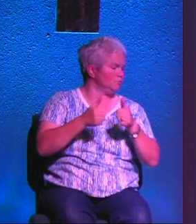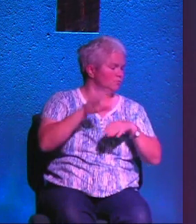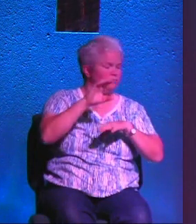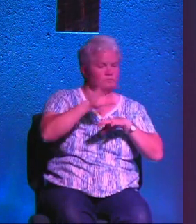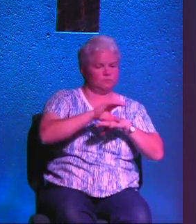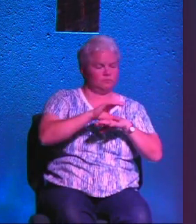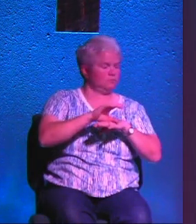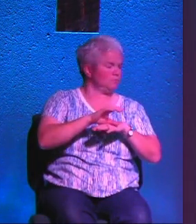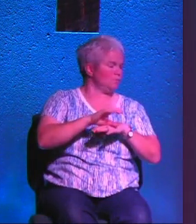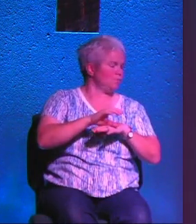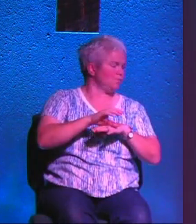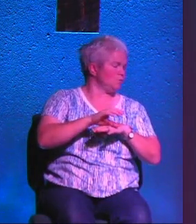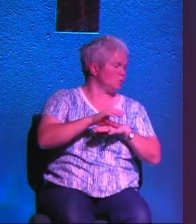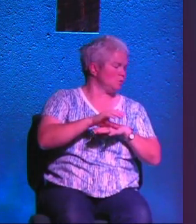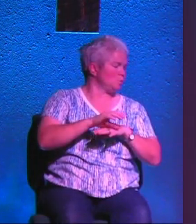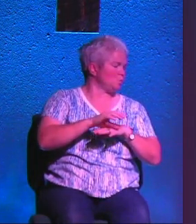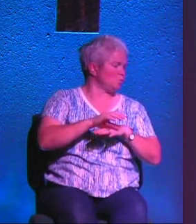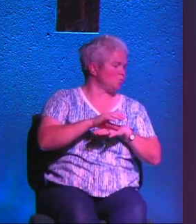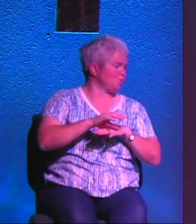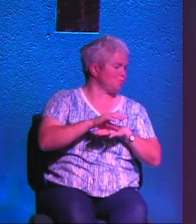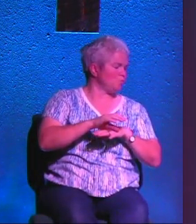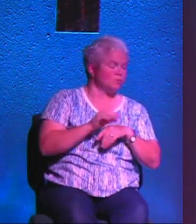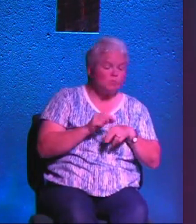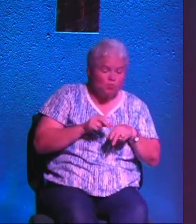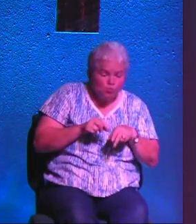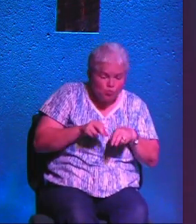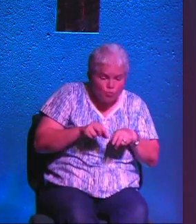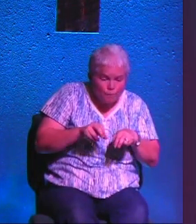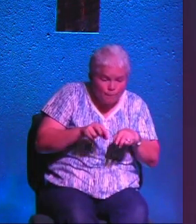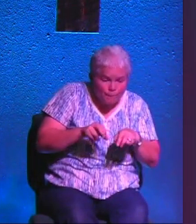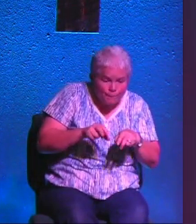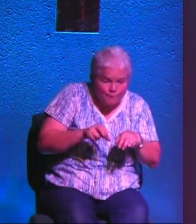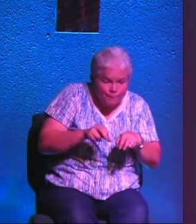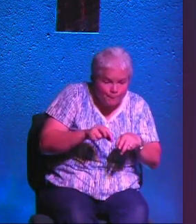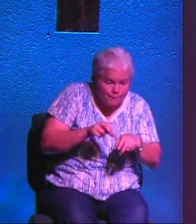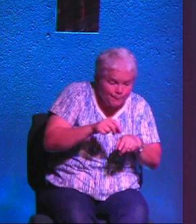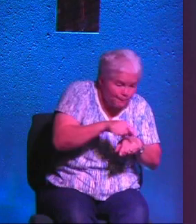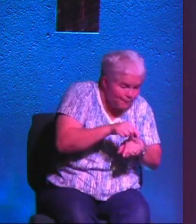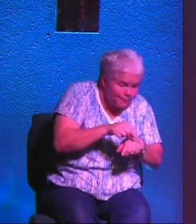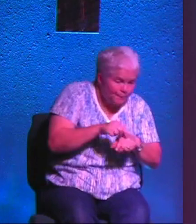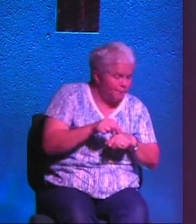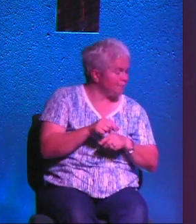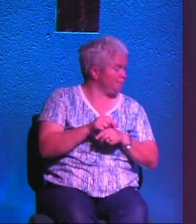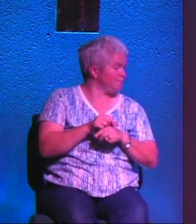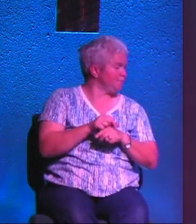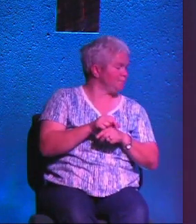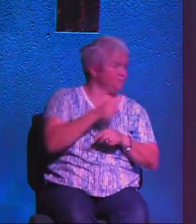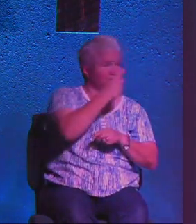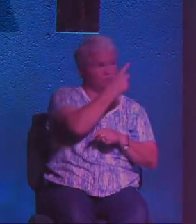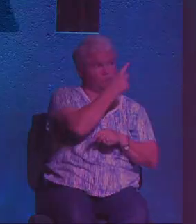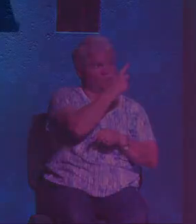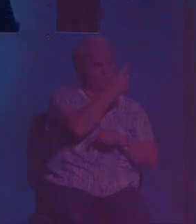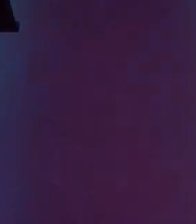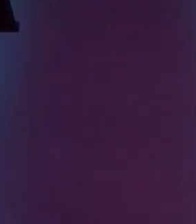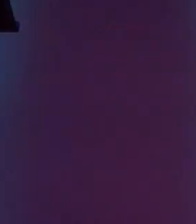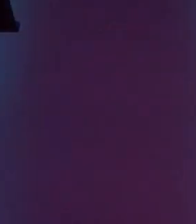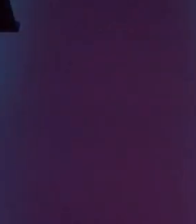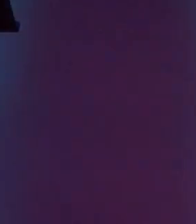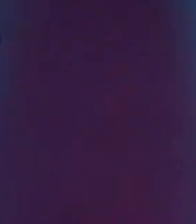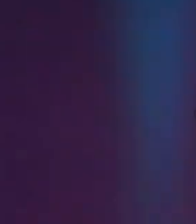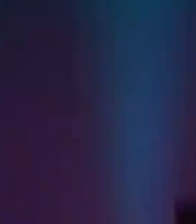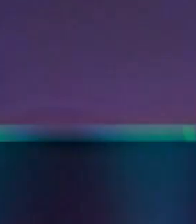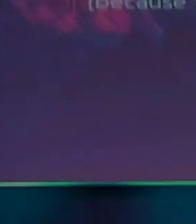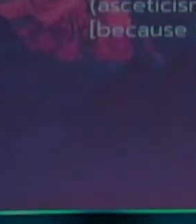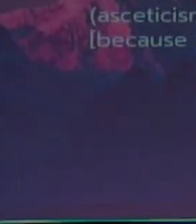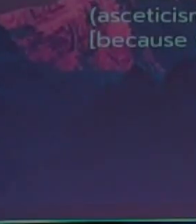and our own churches so as not to allow anything like this to creep in. Let's look at verse 23.